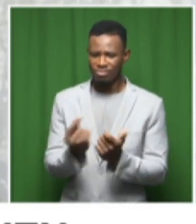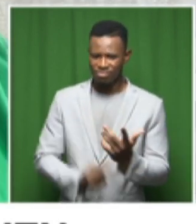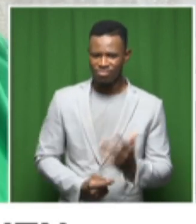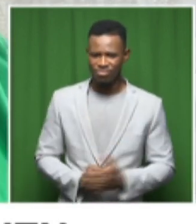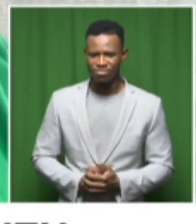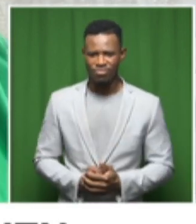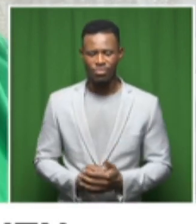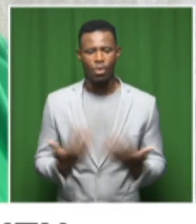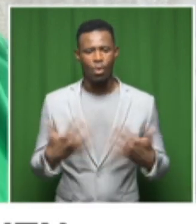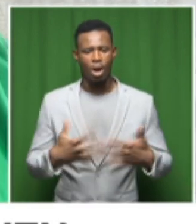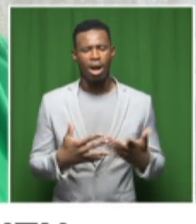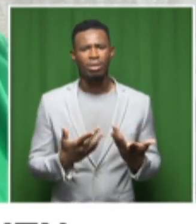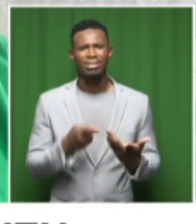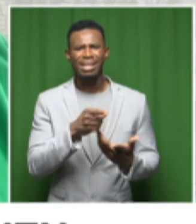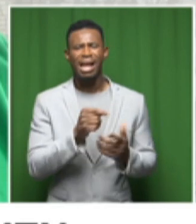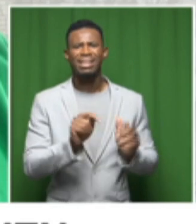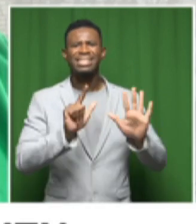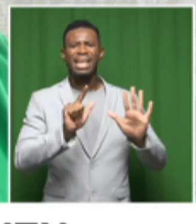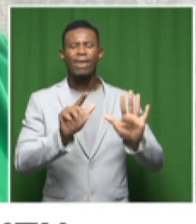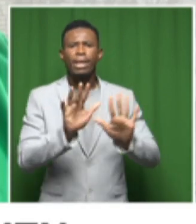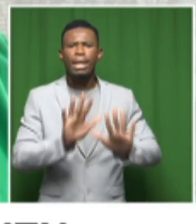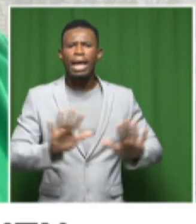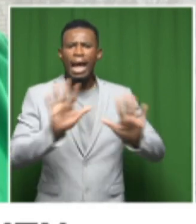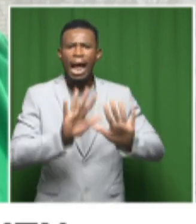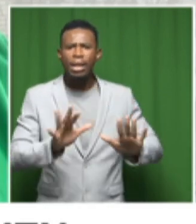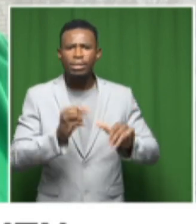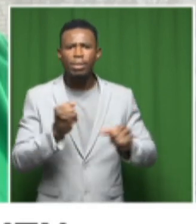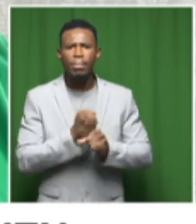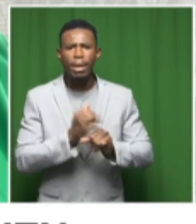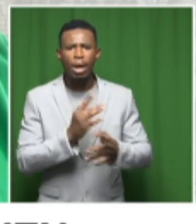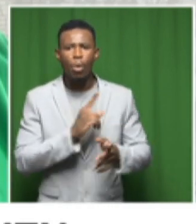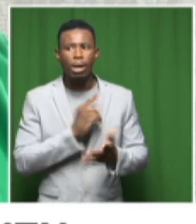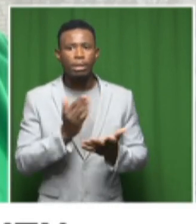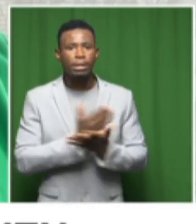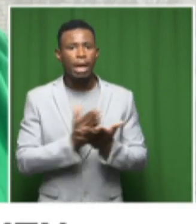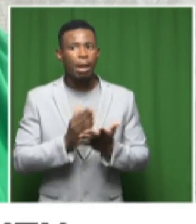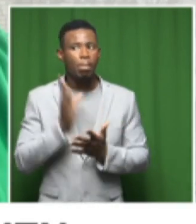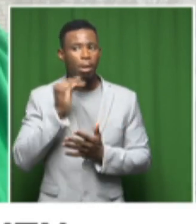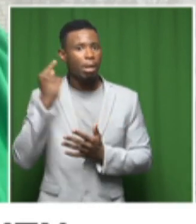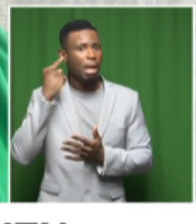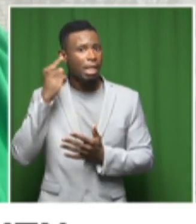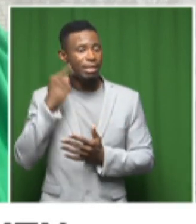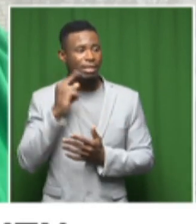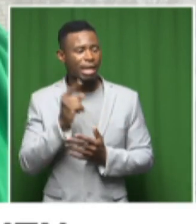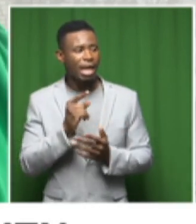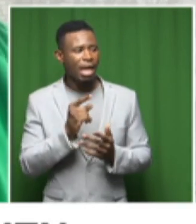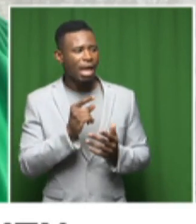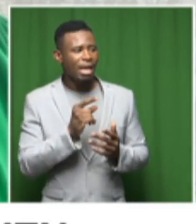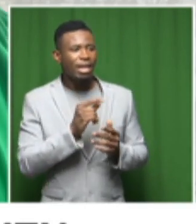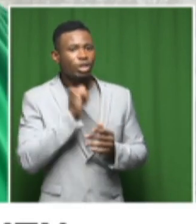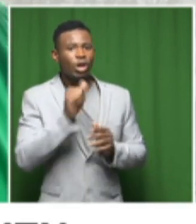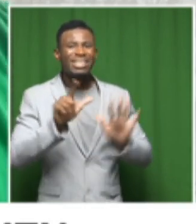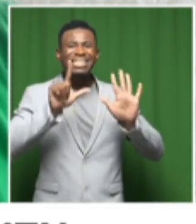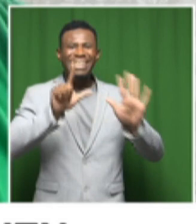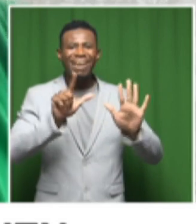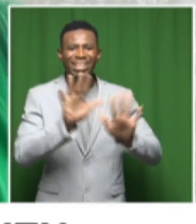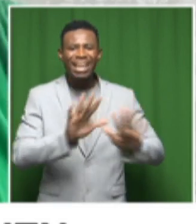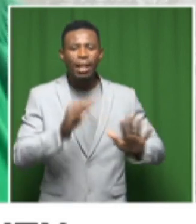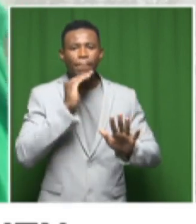do we make seven colors? I'm hearing someone in my ear saying that it's not actually 7 colors, but several colors. How do you make